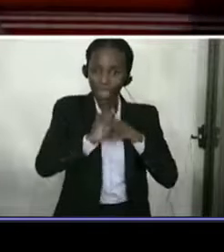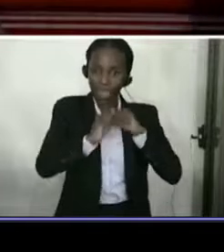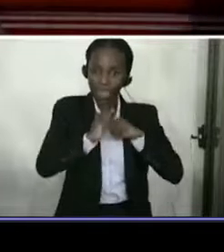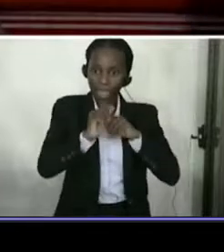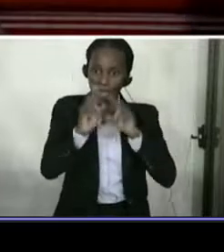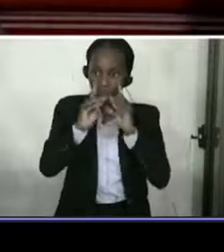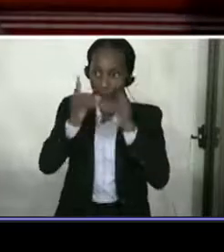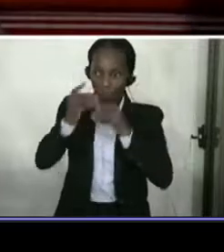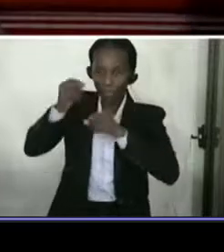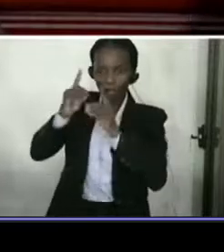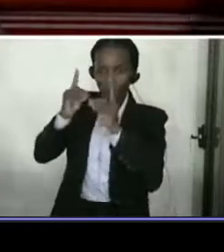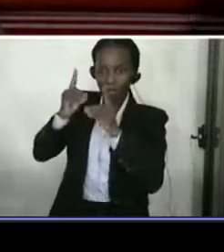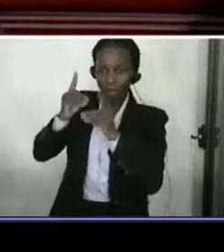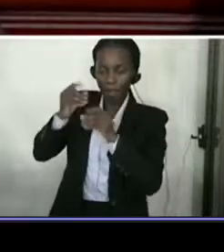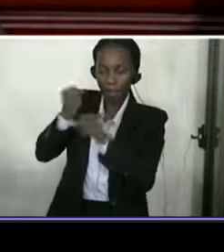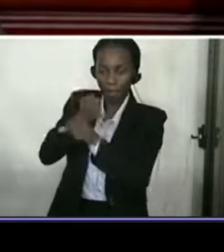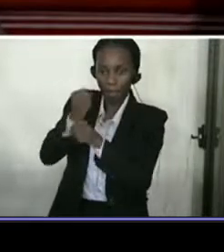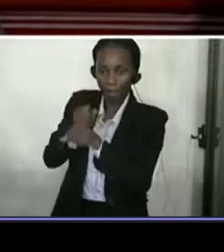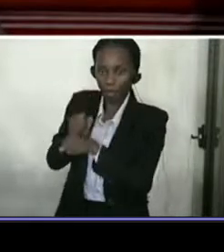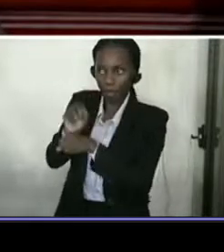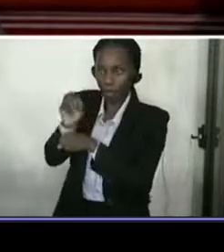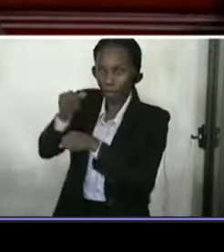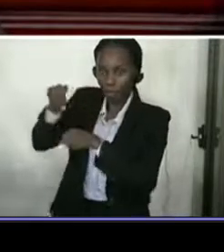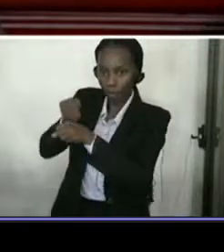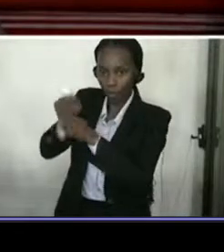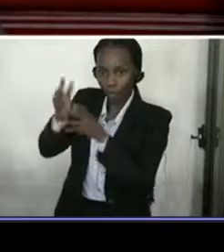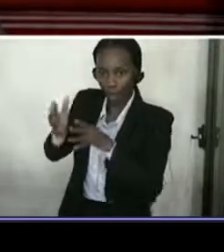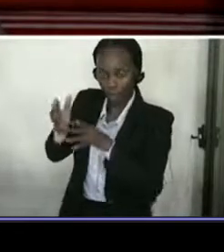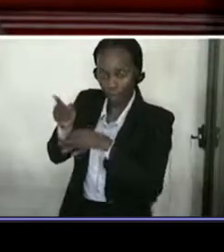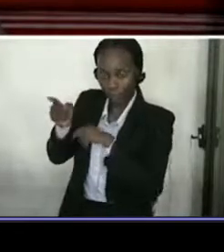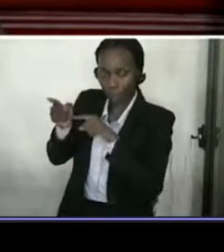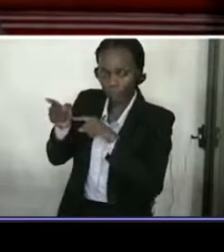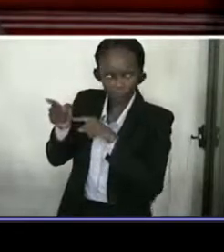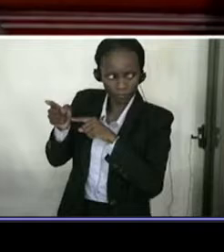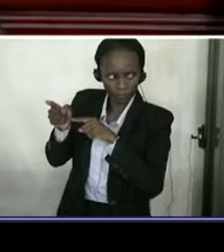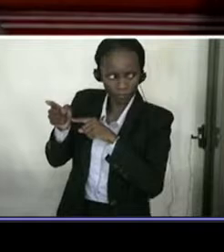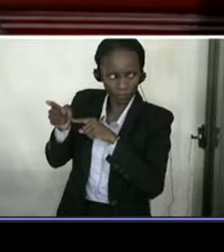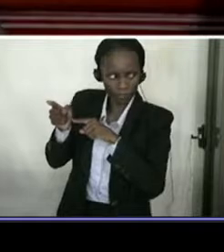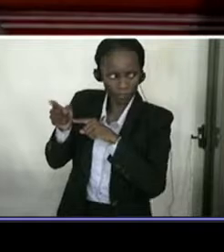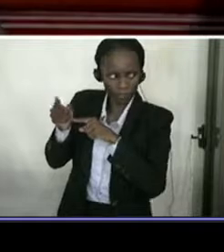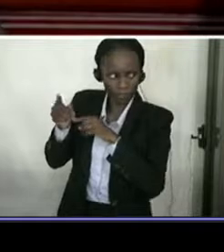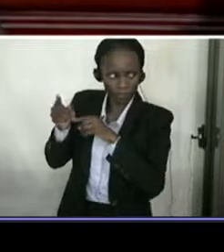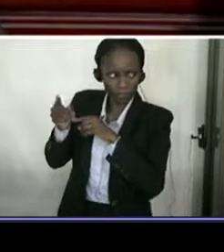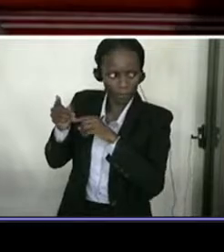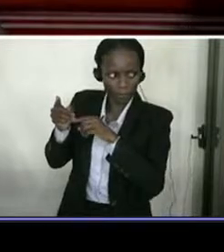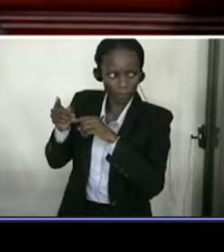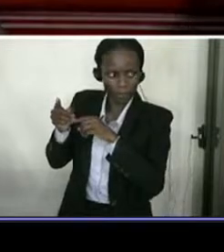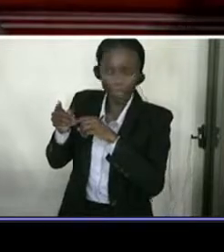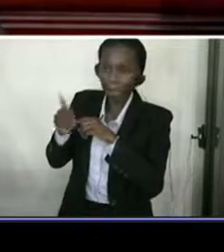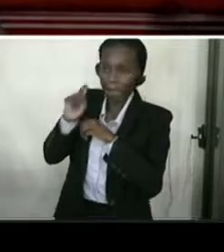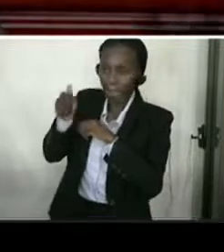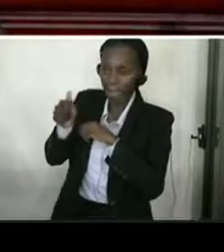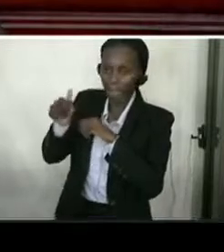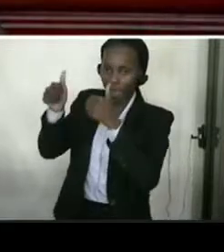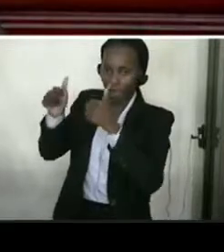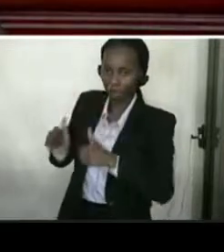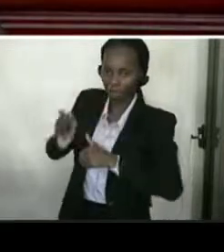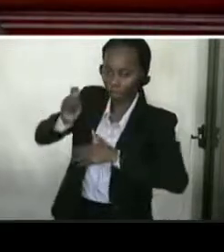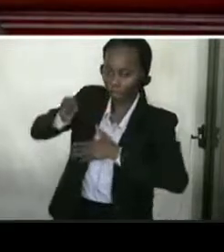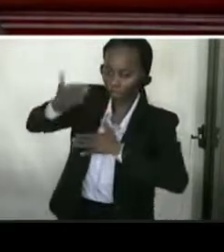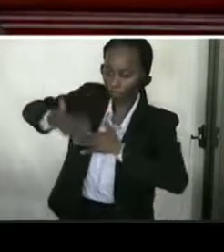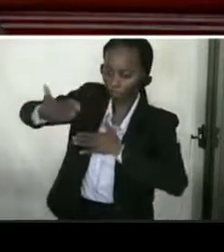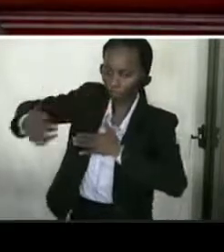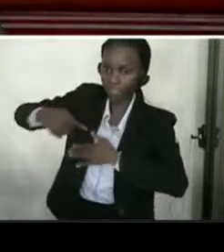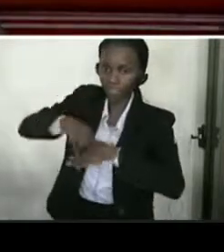pay their accounts timely. Honourable Deputy Speaker, I thank you.